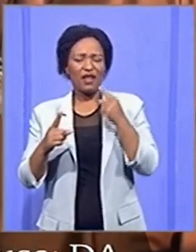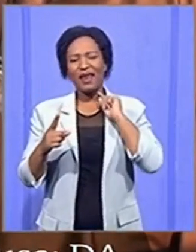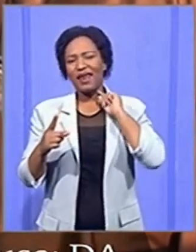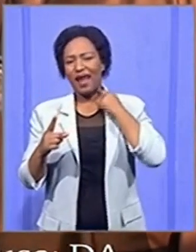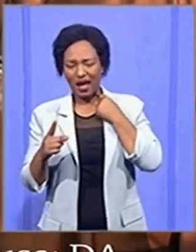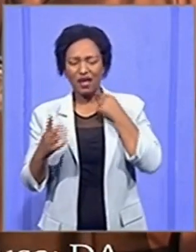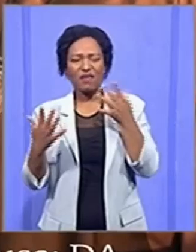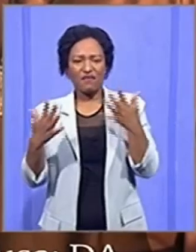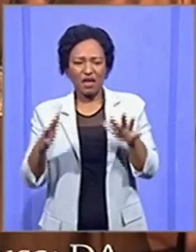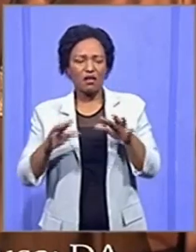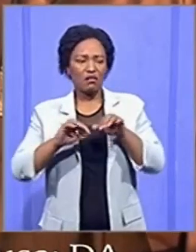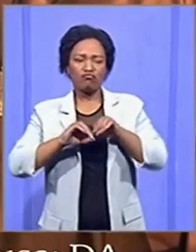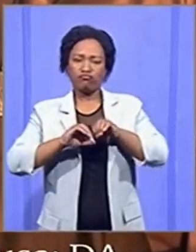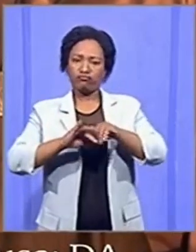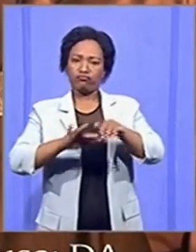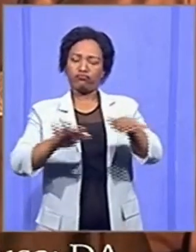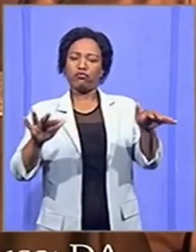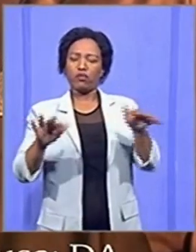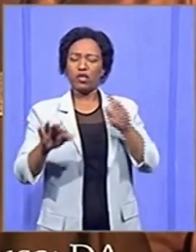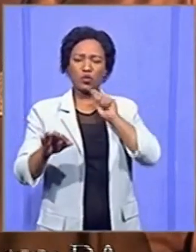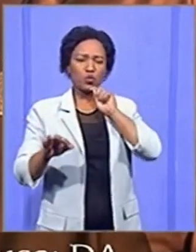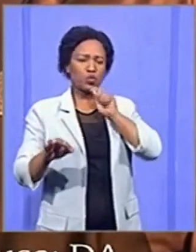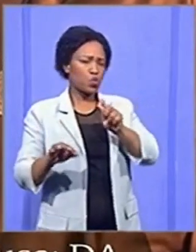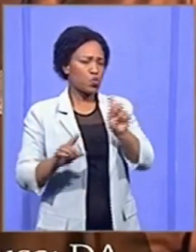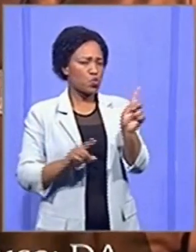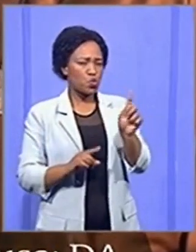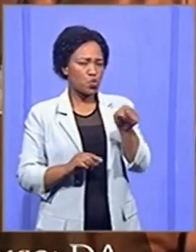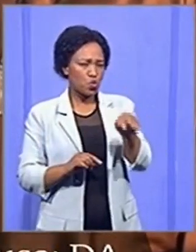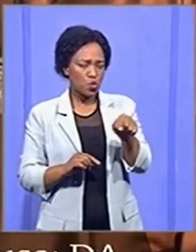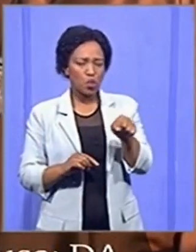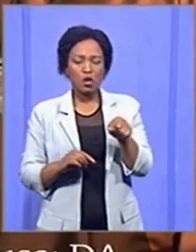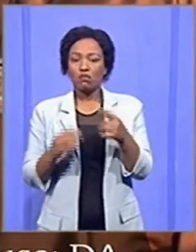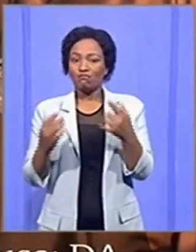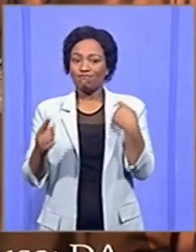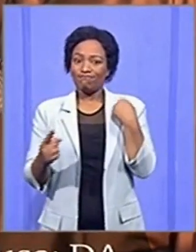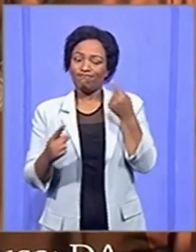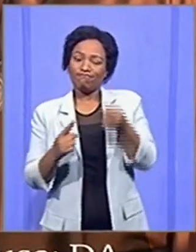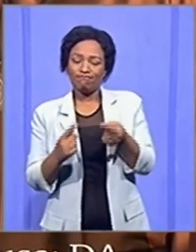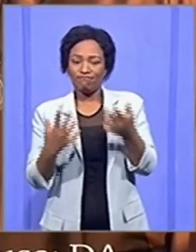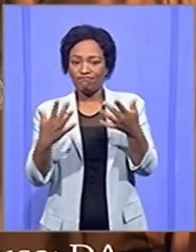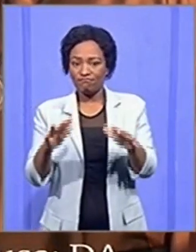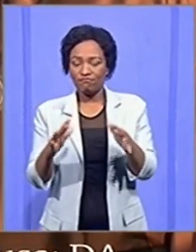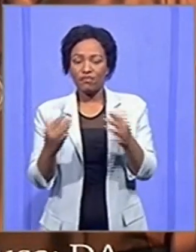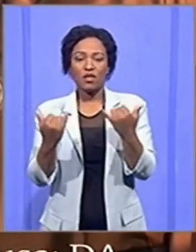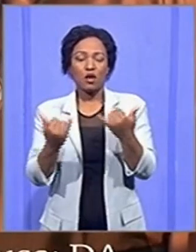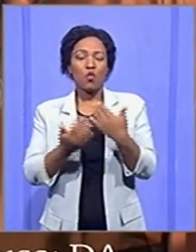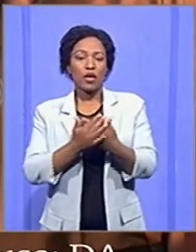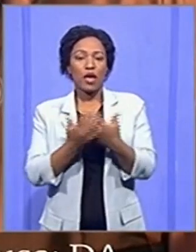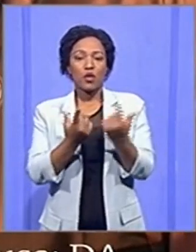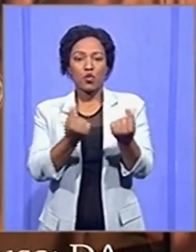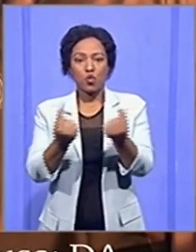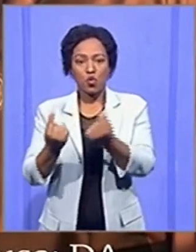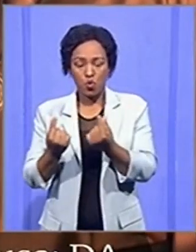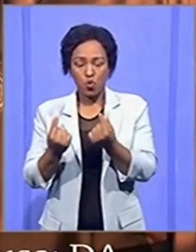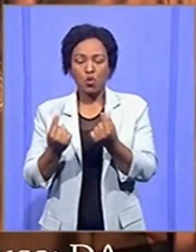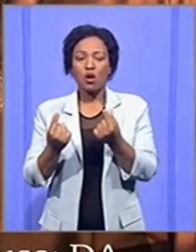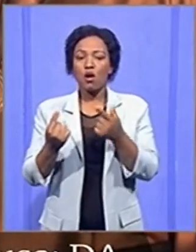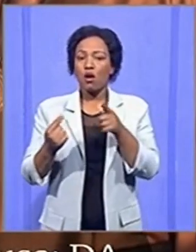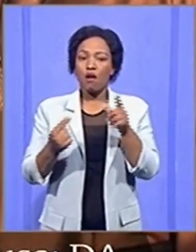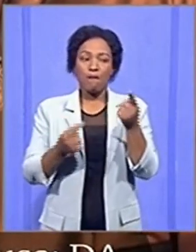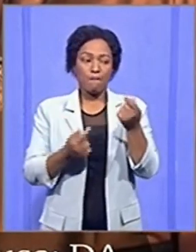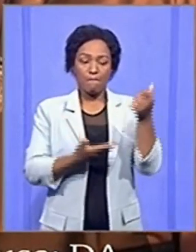and it is simply not true. As the bill stands, all that it will be able to do is to pool